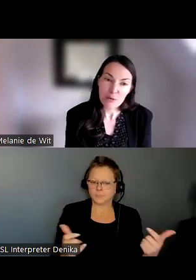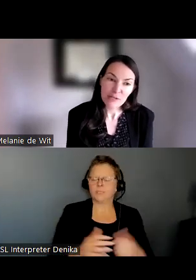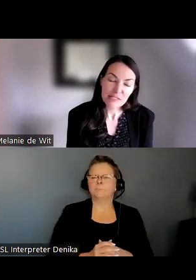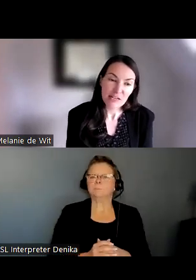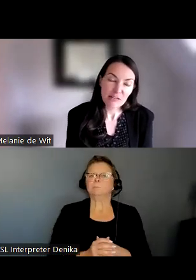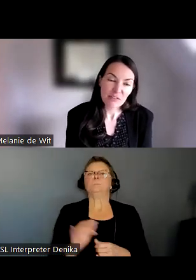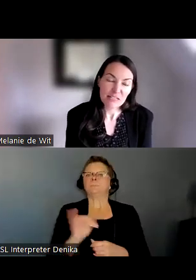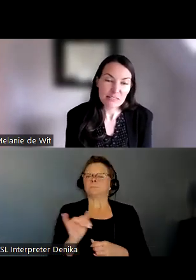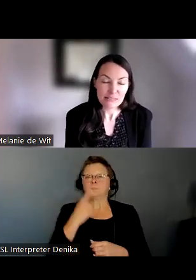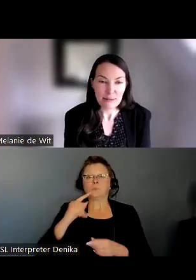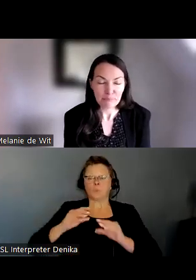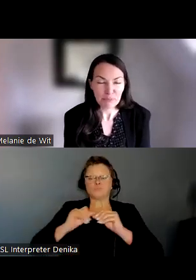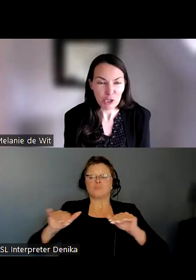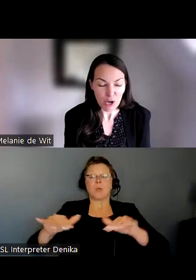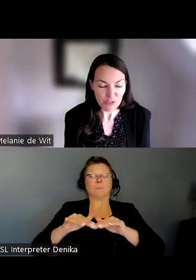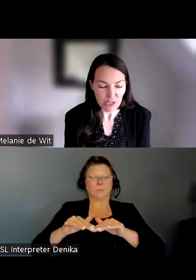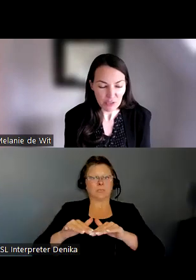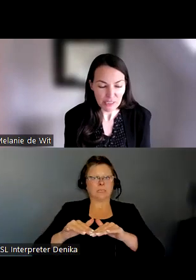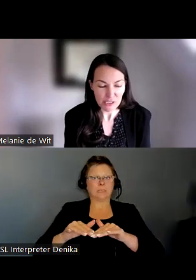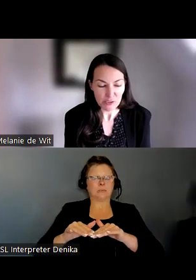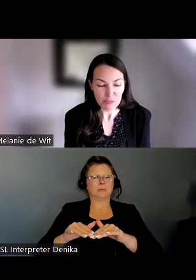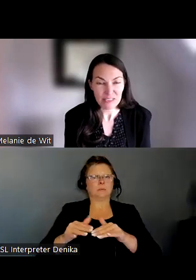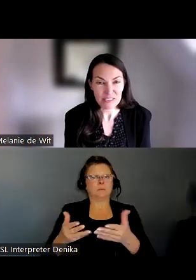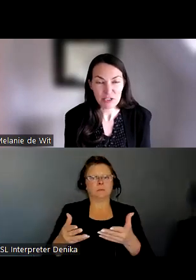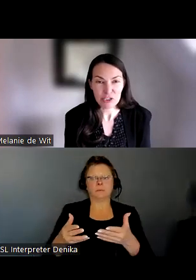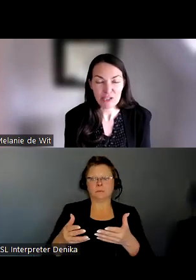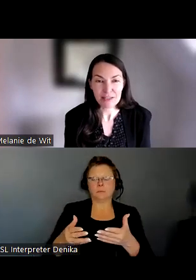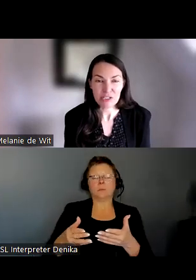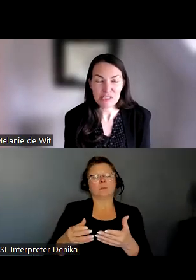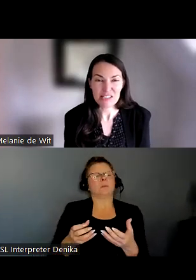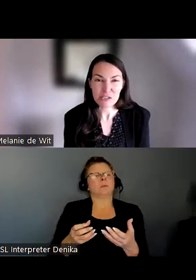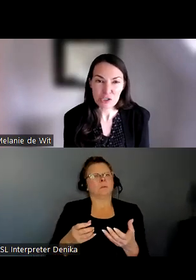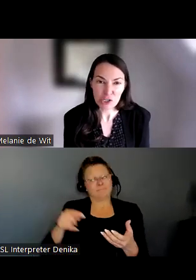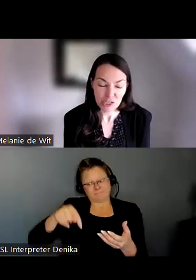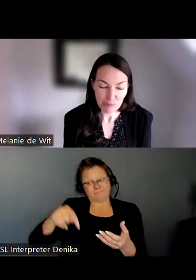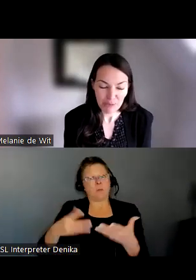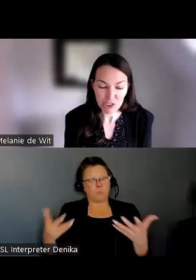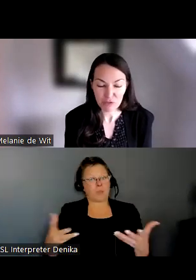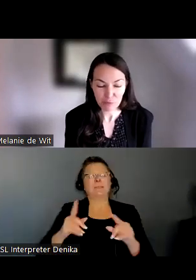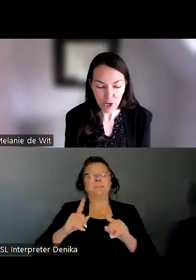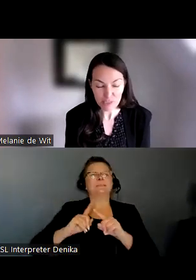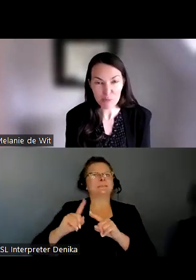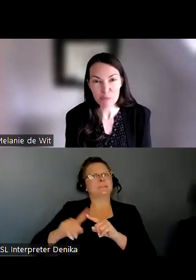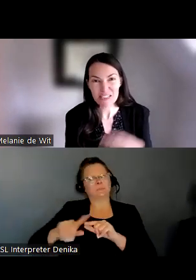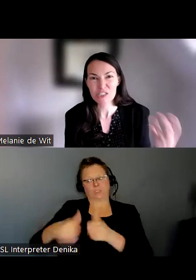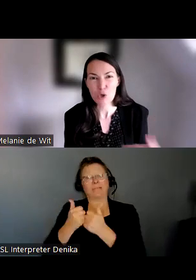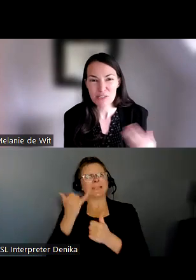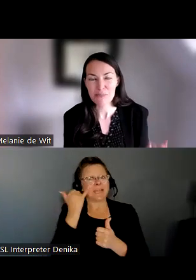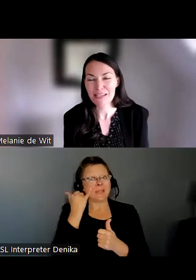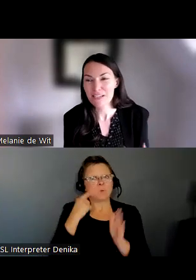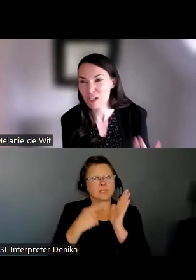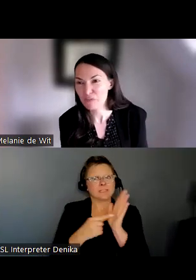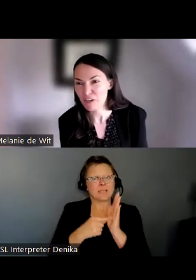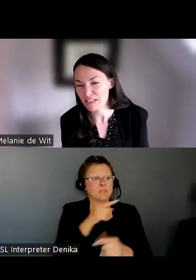managing property side of things, often I'll get consulted because there are challenges in discharging a patient from hospital because no